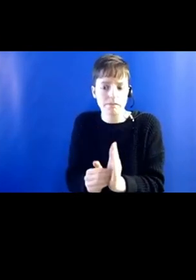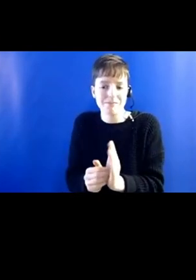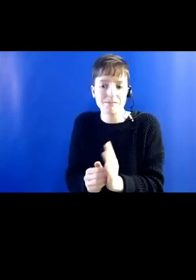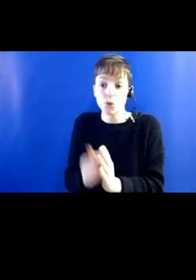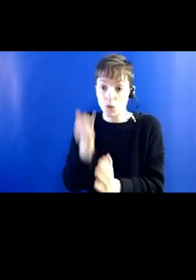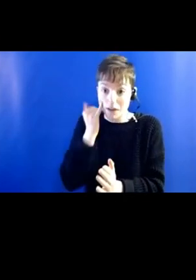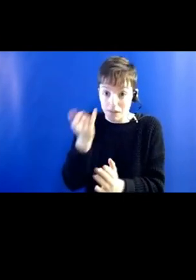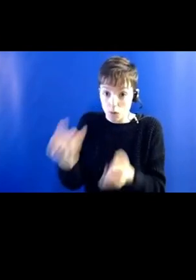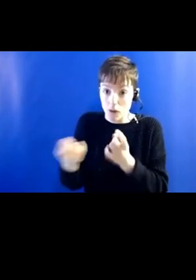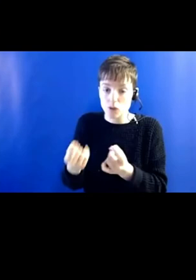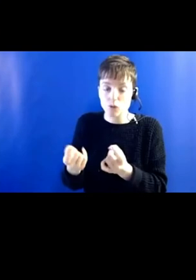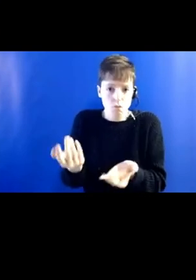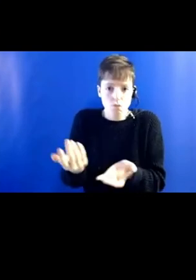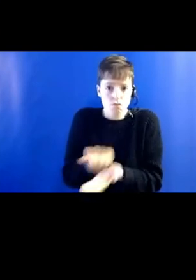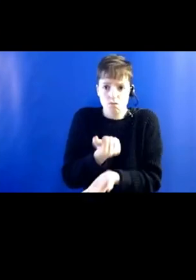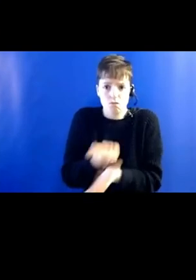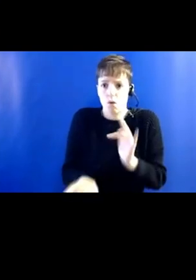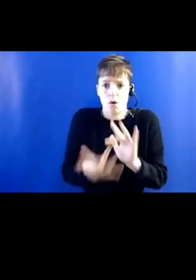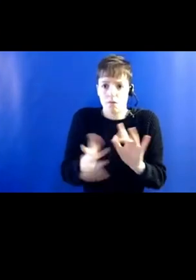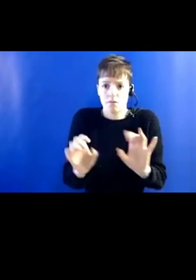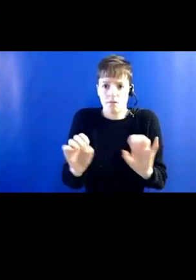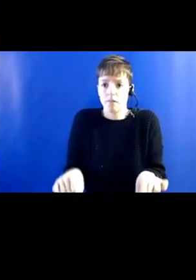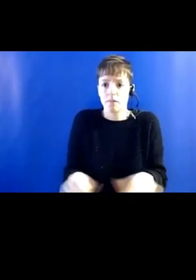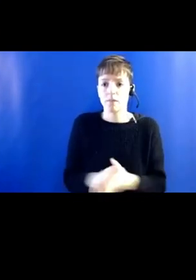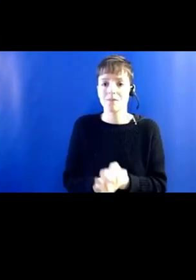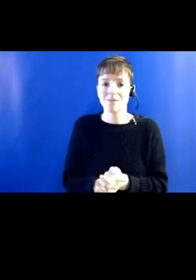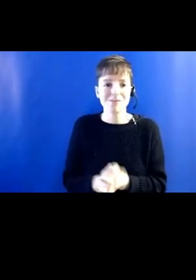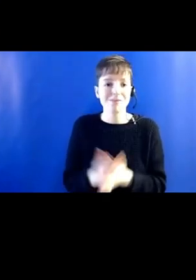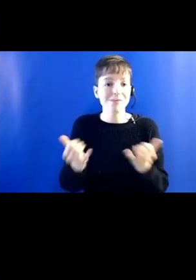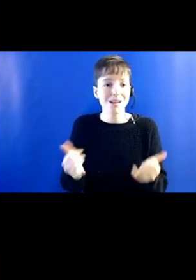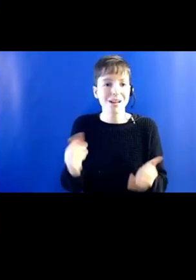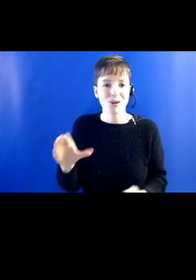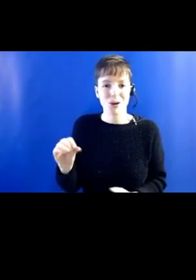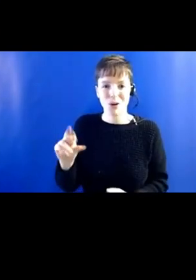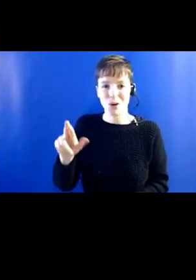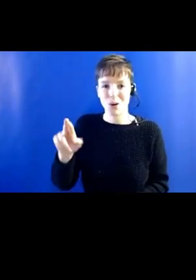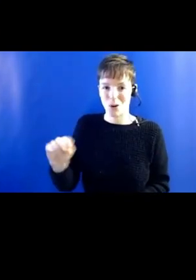us know later. And now Corinne will take over.